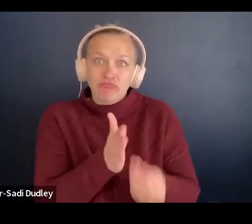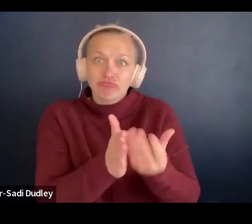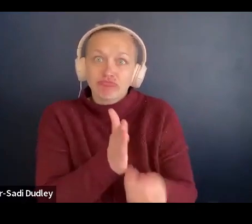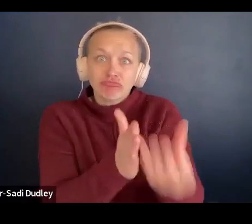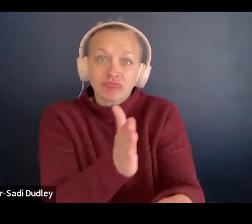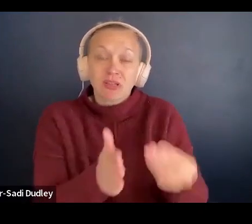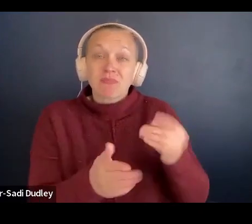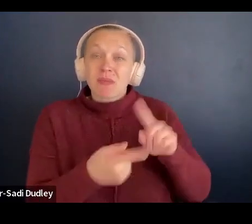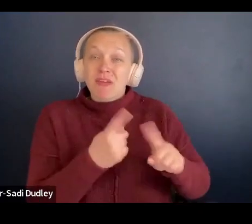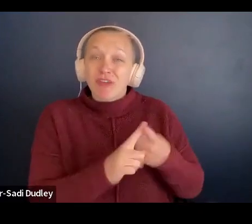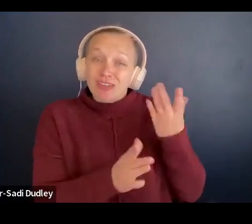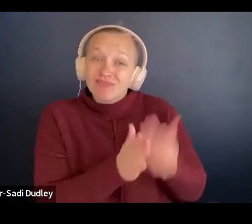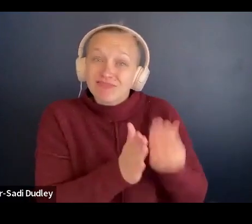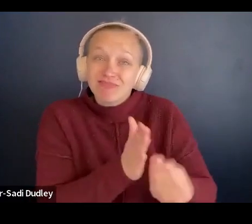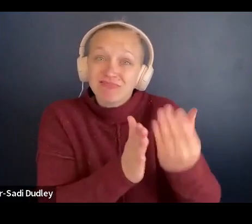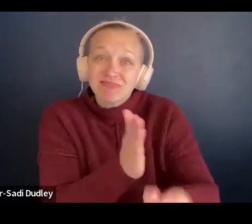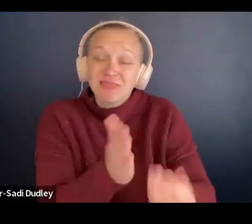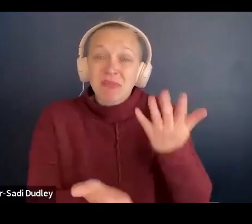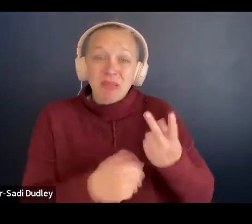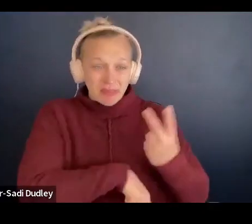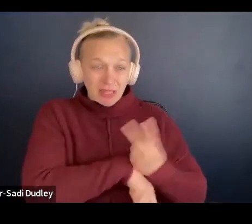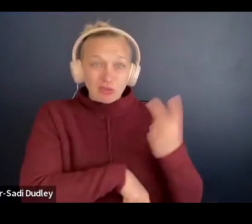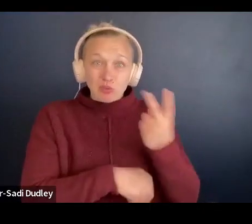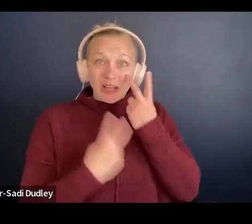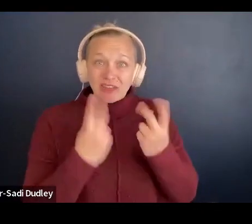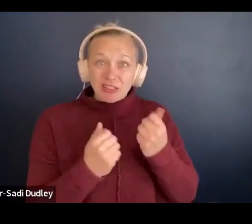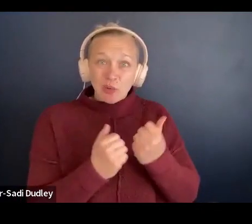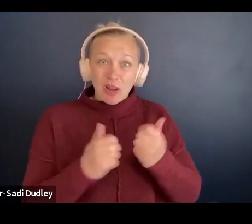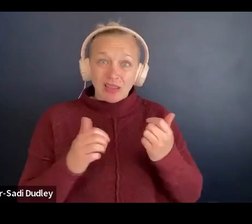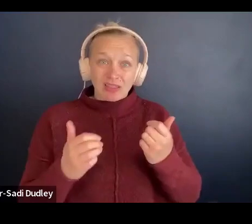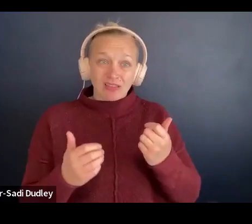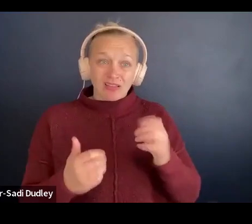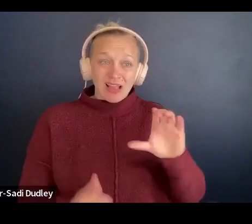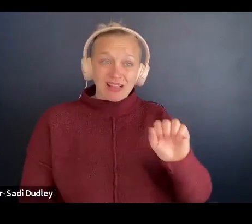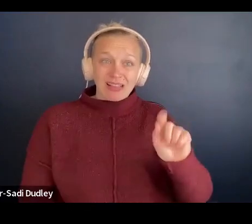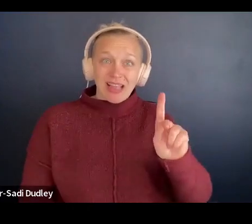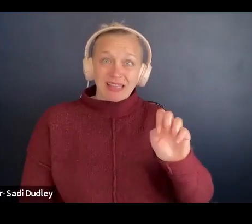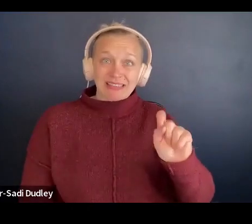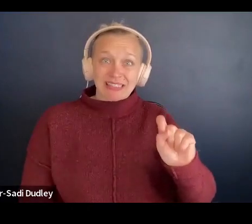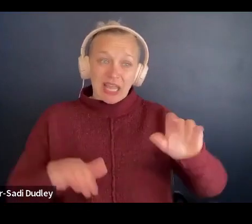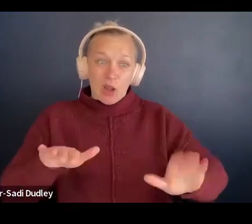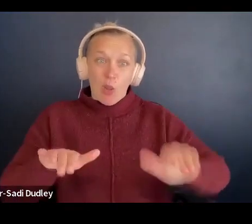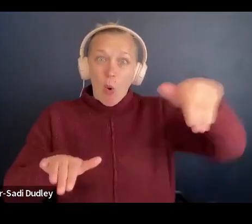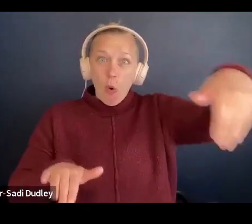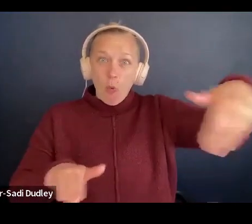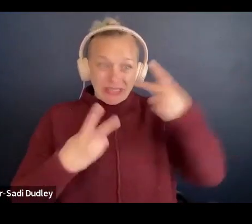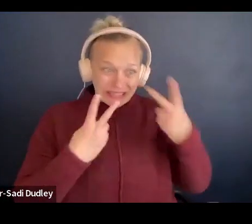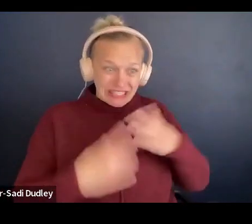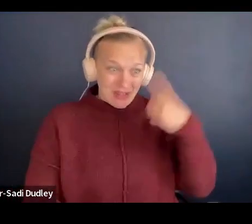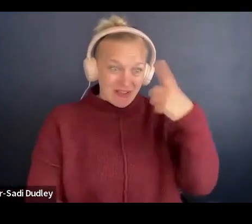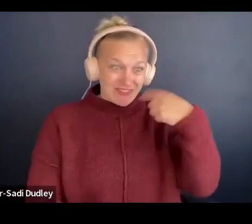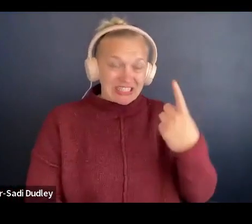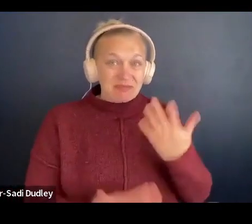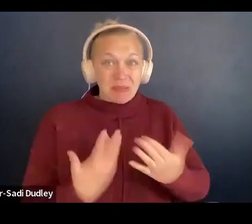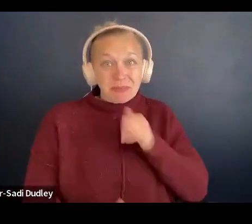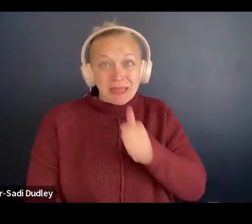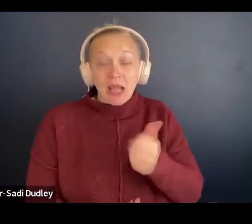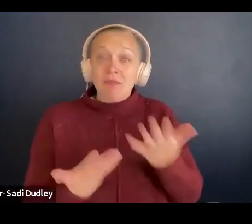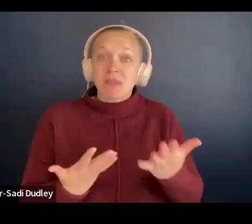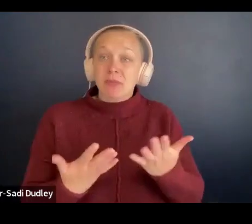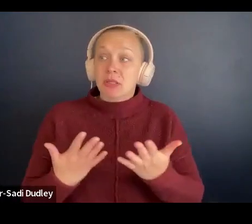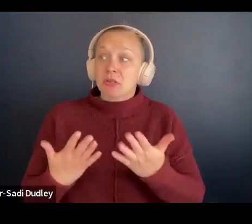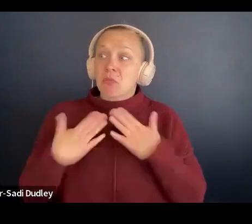don't do a 2-day, visitation with open casket. Maybe now I turn to a direct cremation. I mean, big changes like that happen for